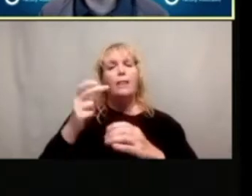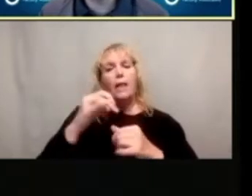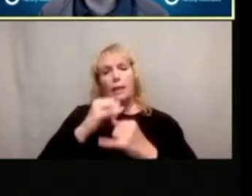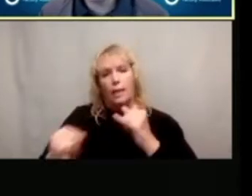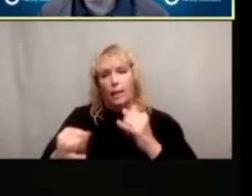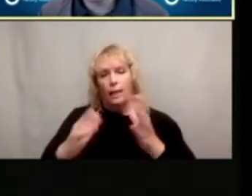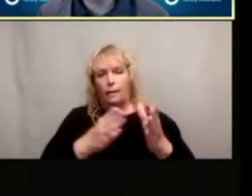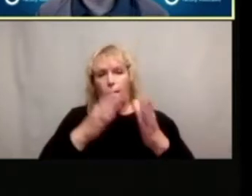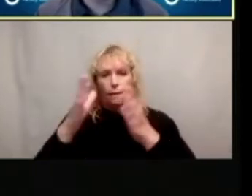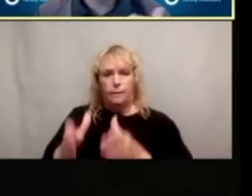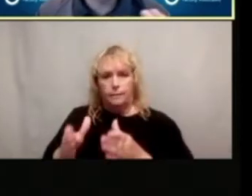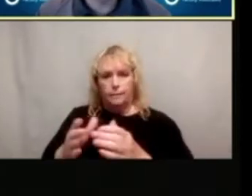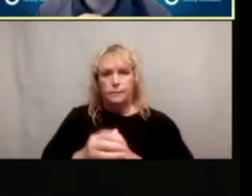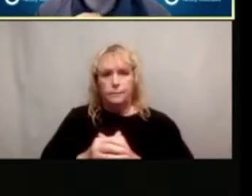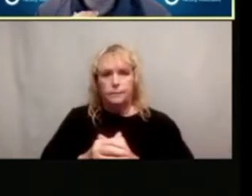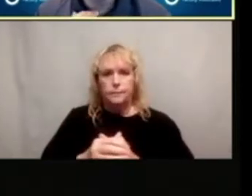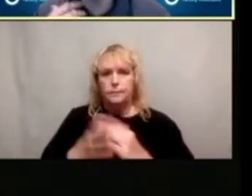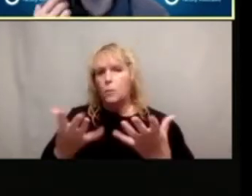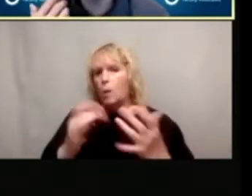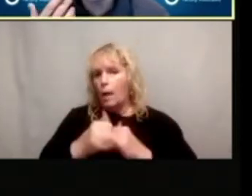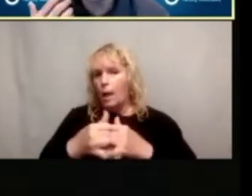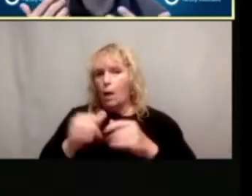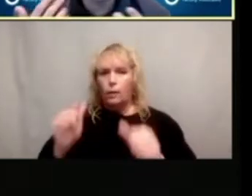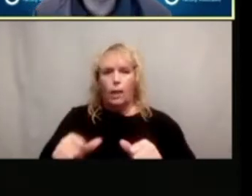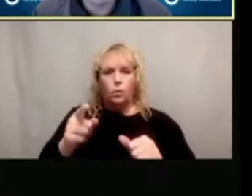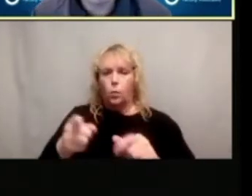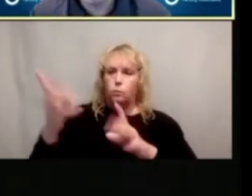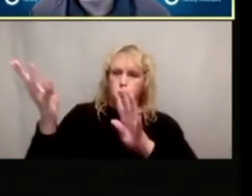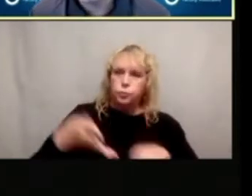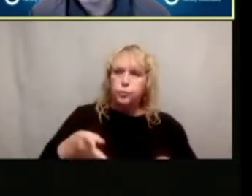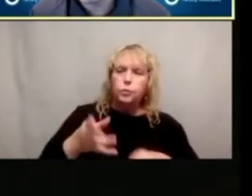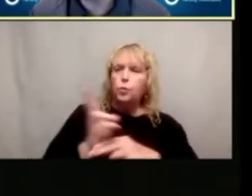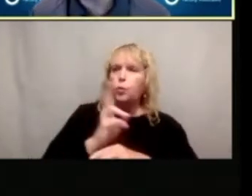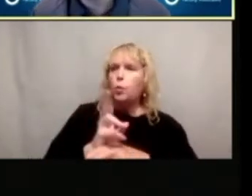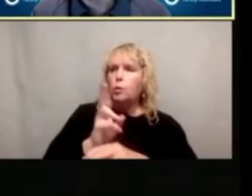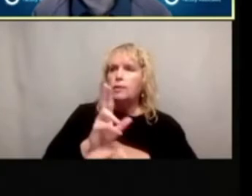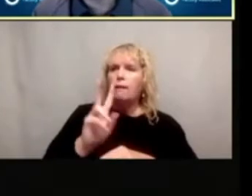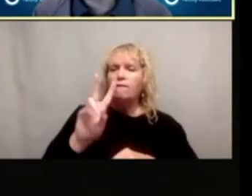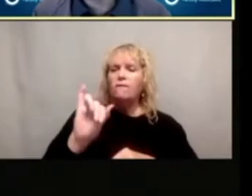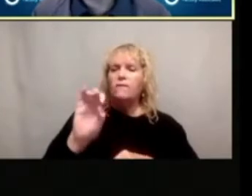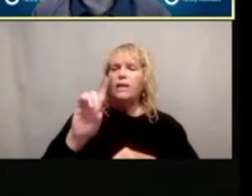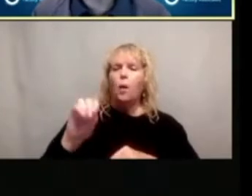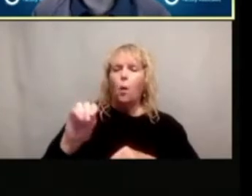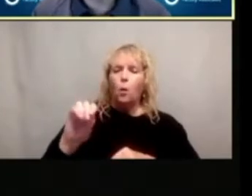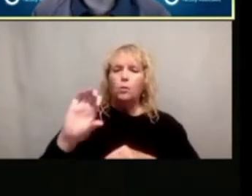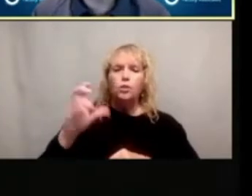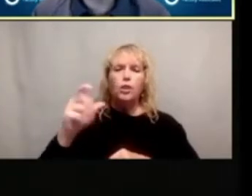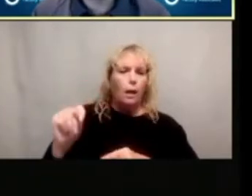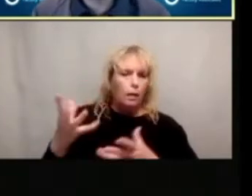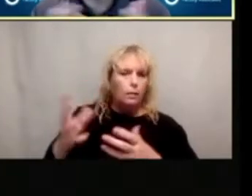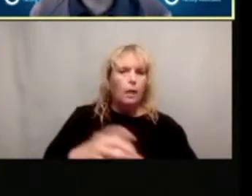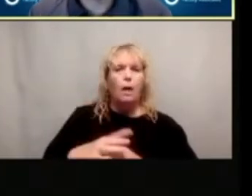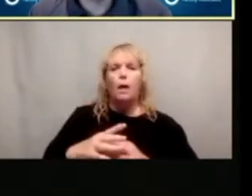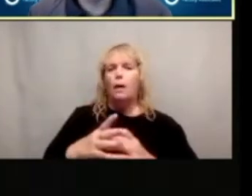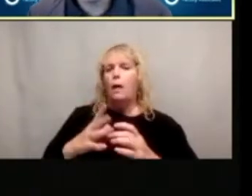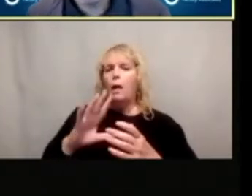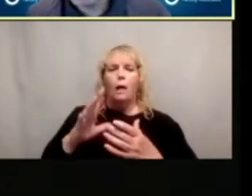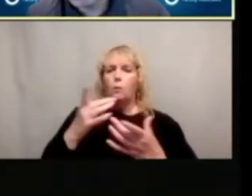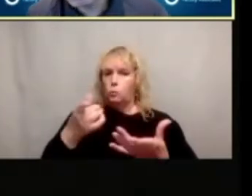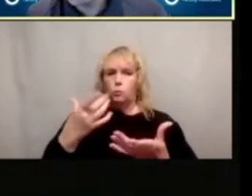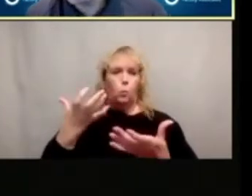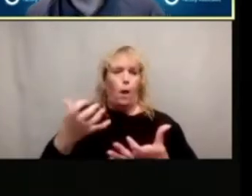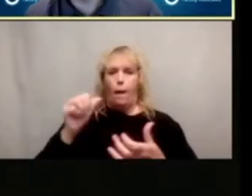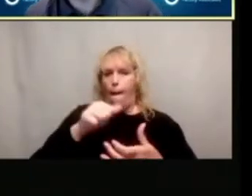the more mature stage is, well, how do you download or utilize a video chat app? How do you install anything that you